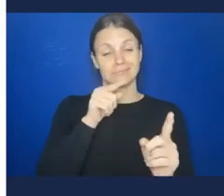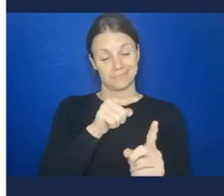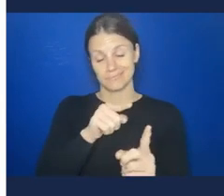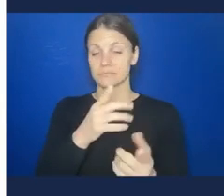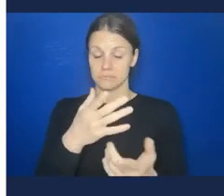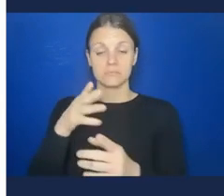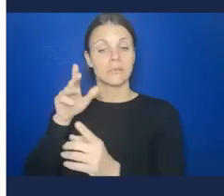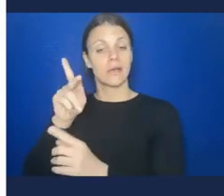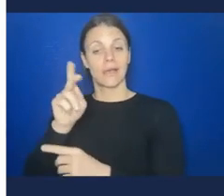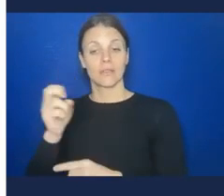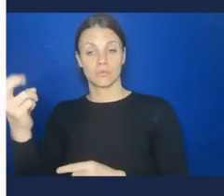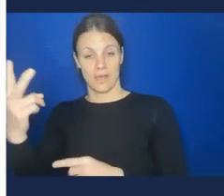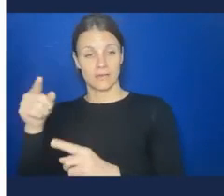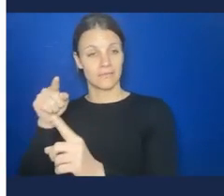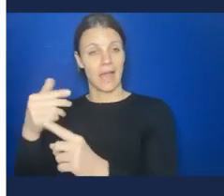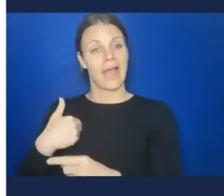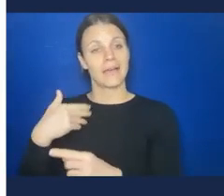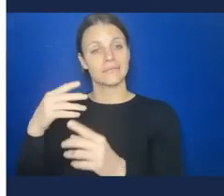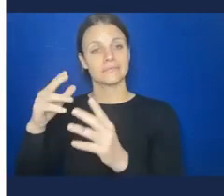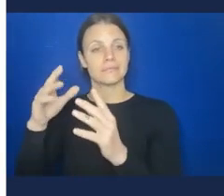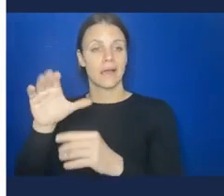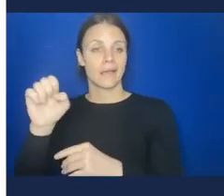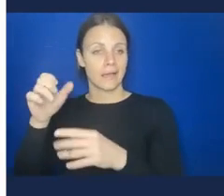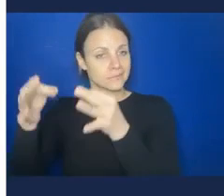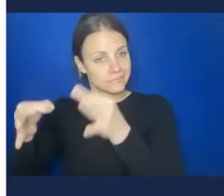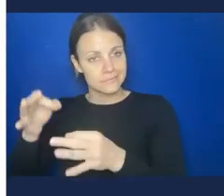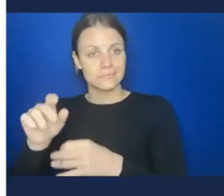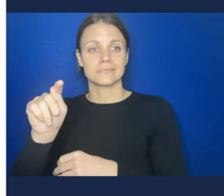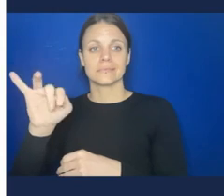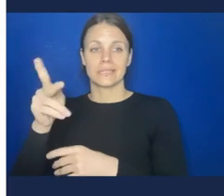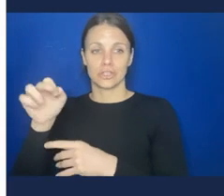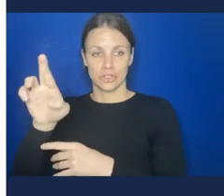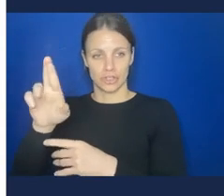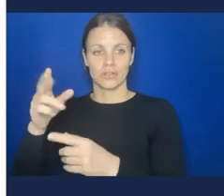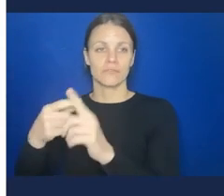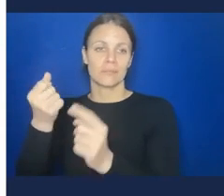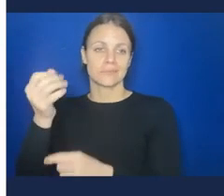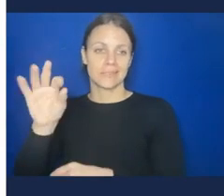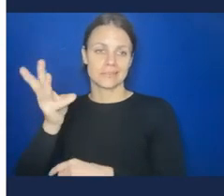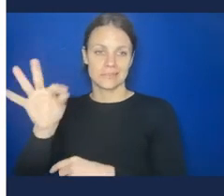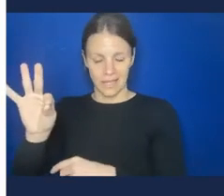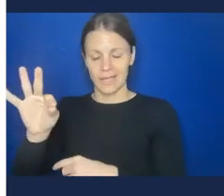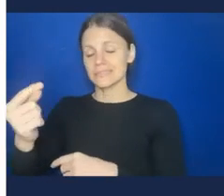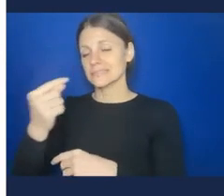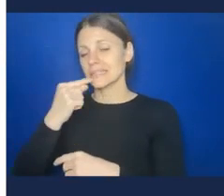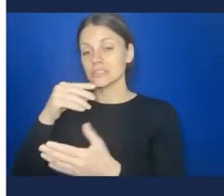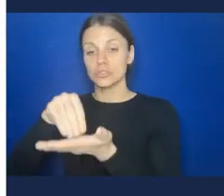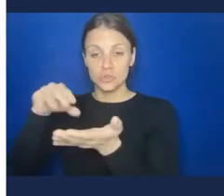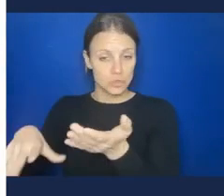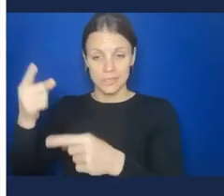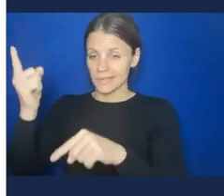Tinker from 1969, which said that students cannot be punished for wearing